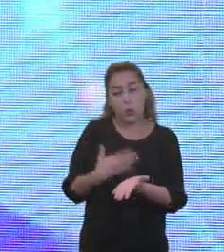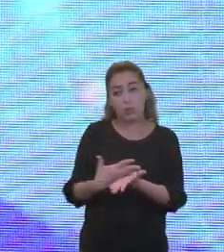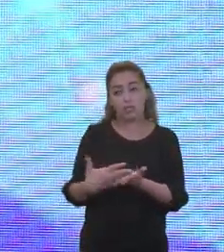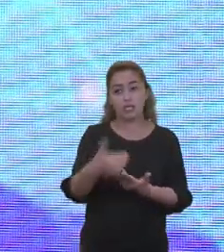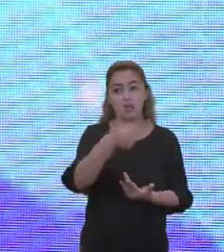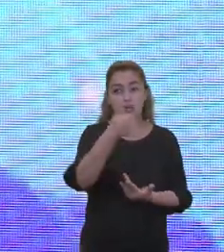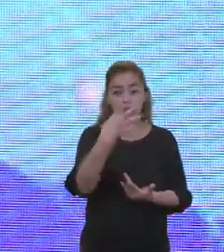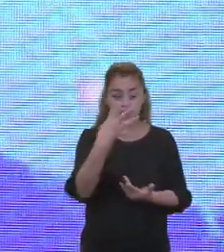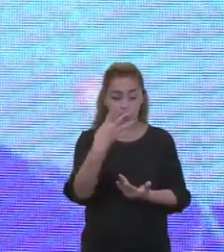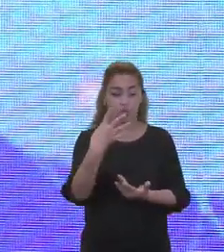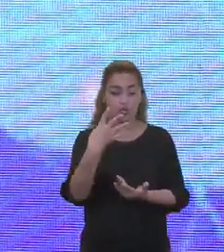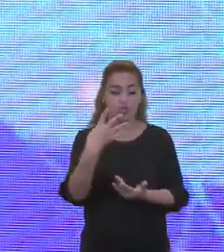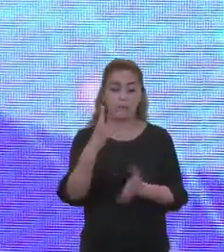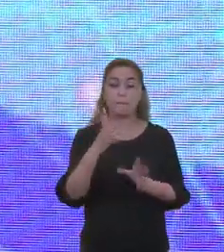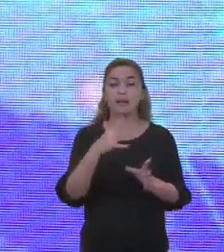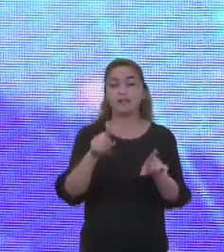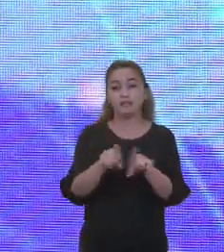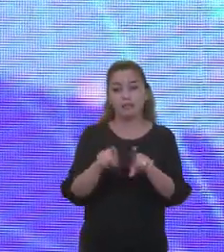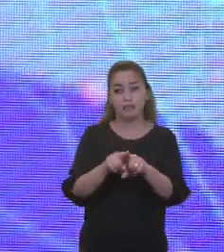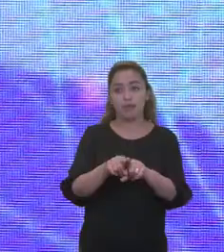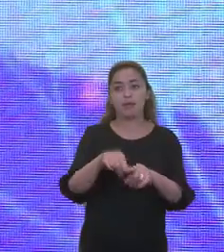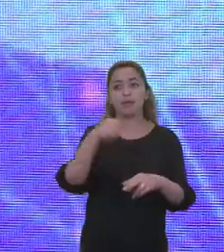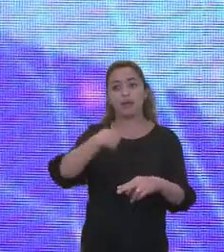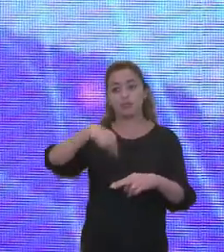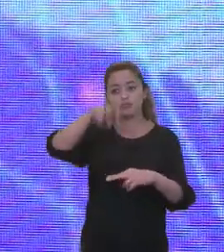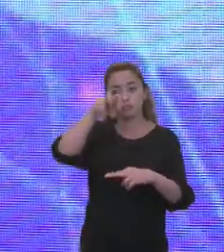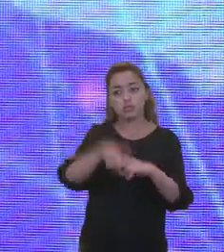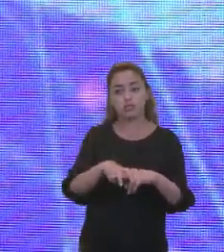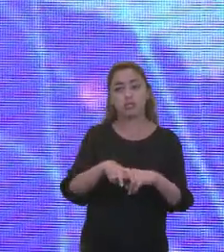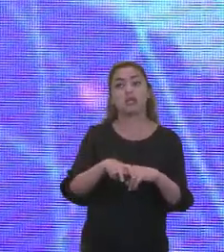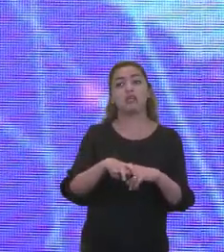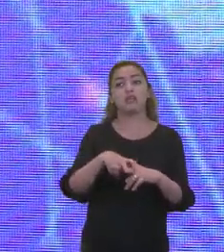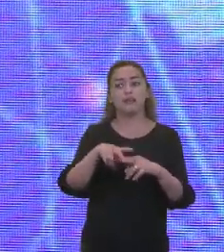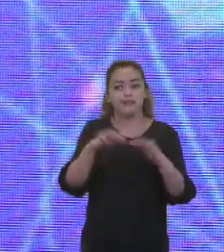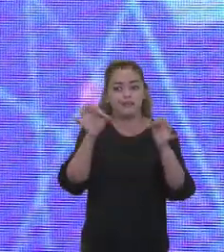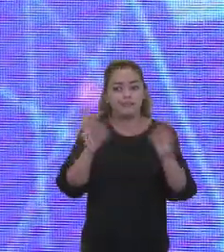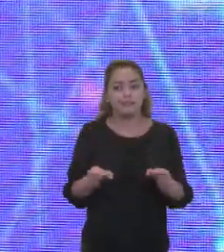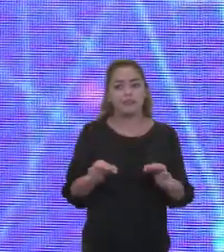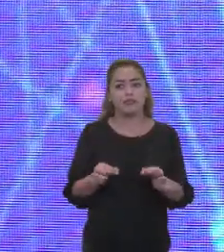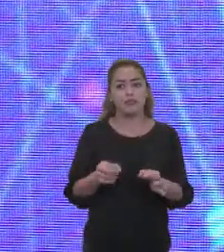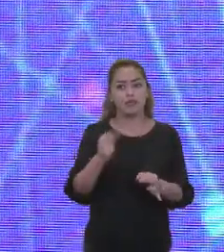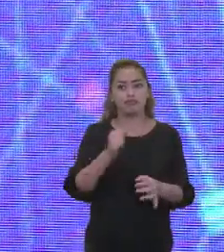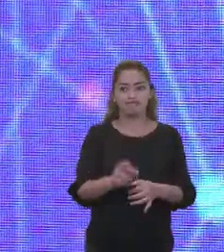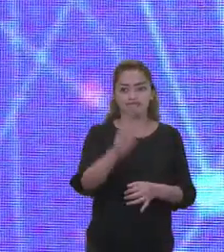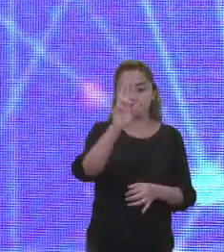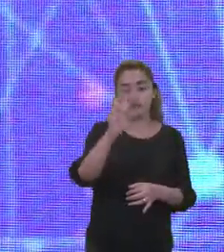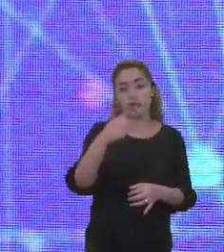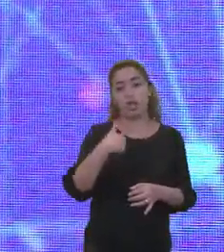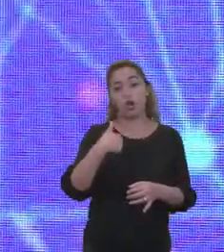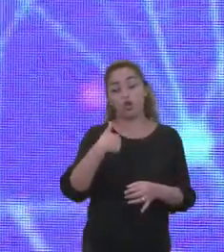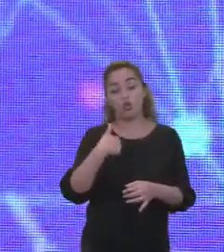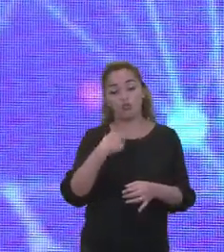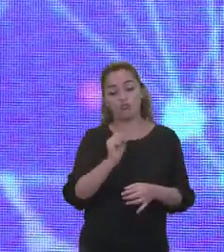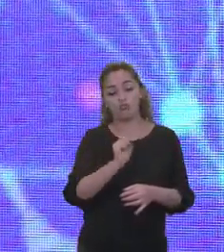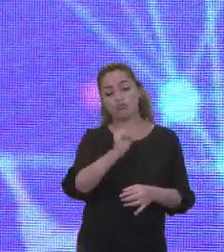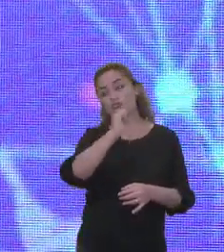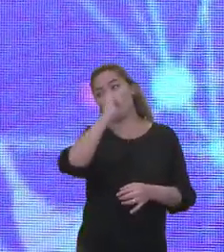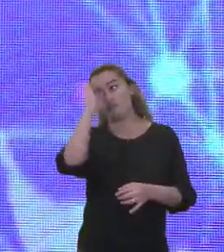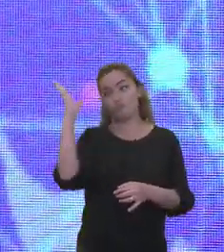with age 14, but also I sat in the seat of leadership, having left Brazil,